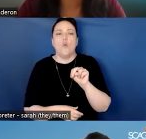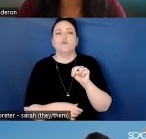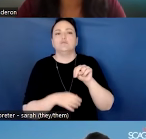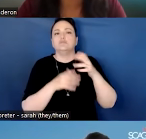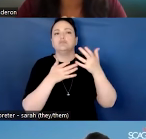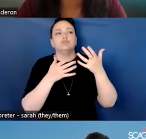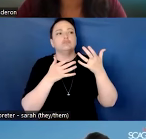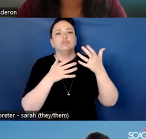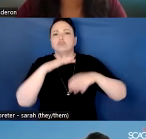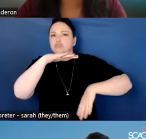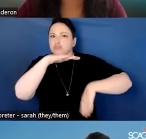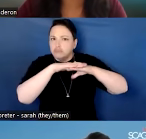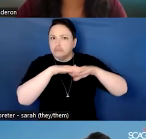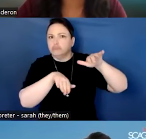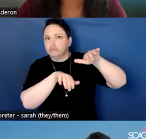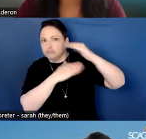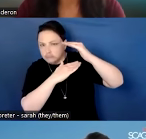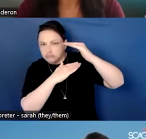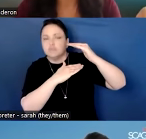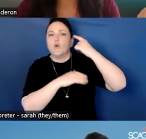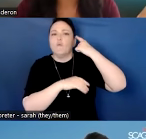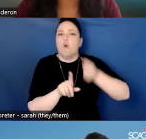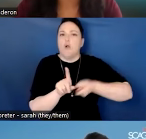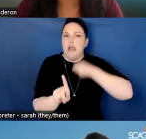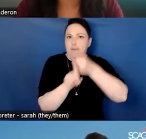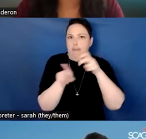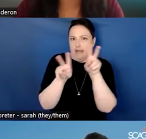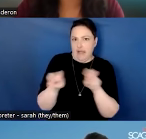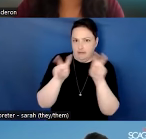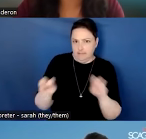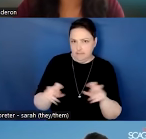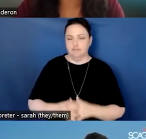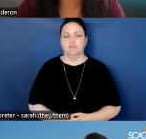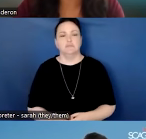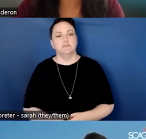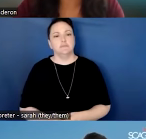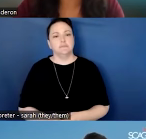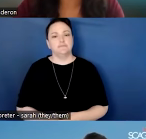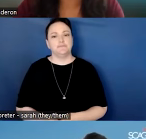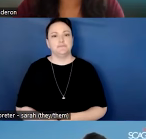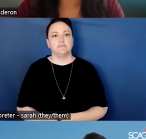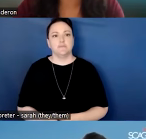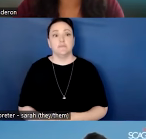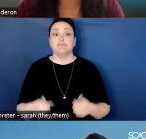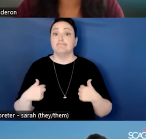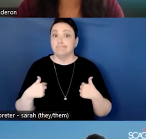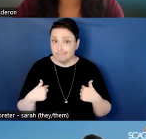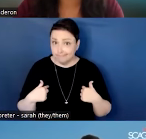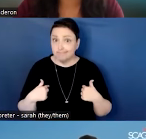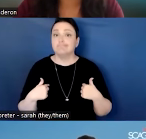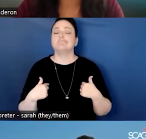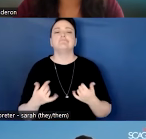have a significant impact to this issue area. So I'm going to go over aesthetics just as an